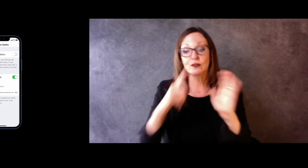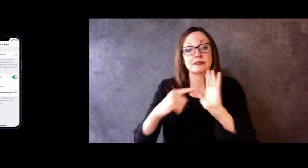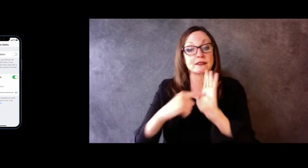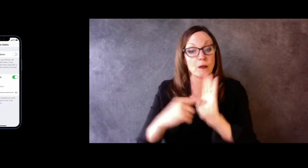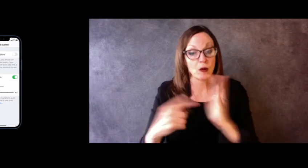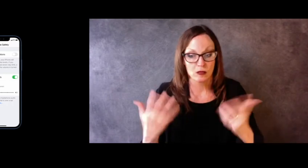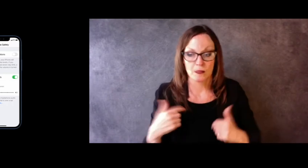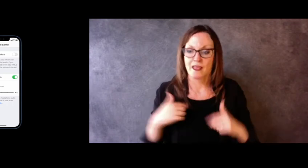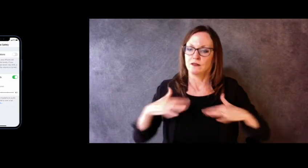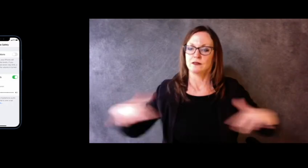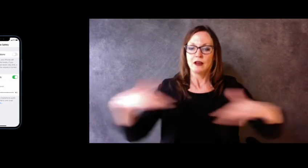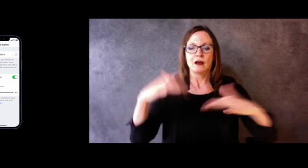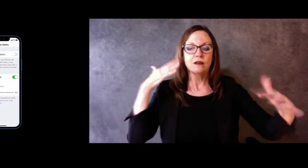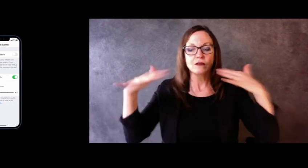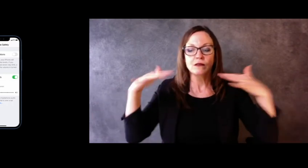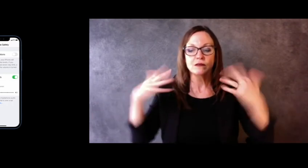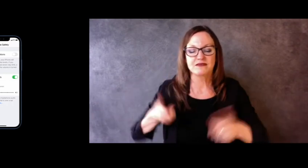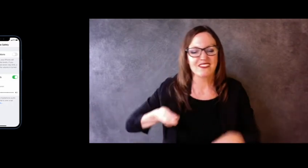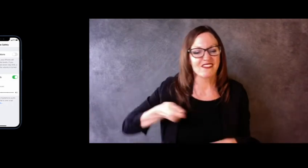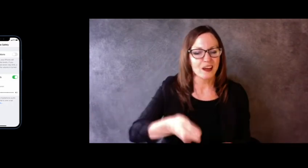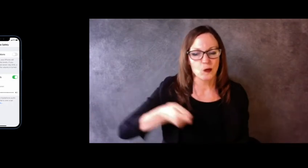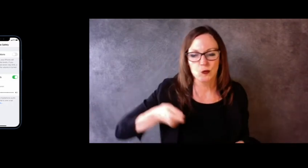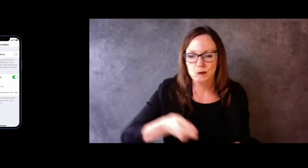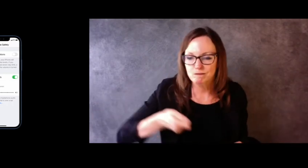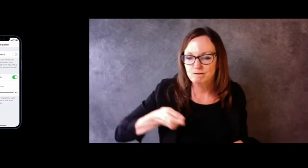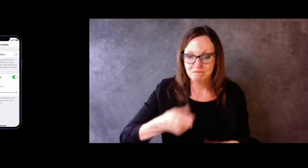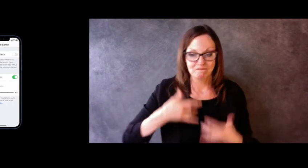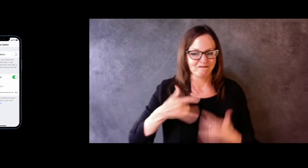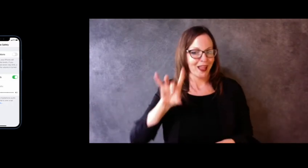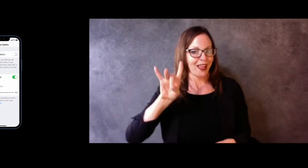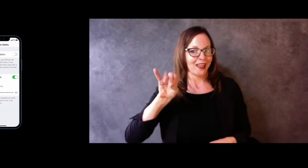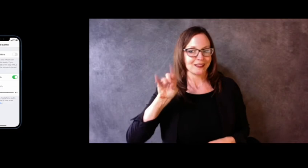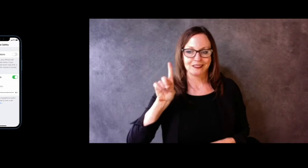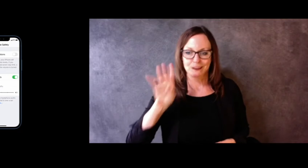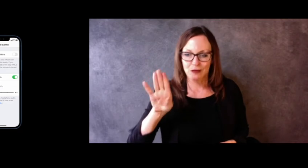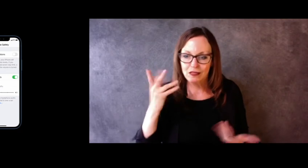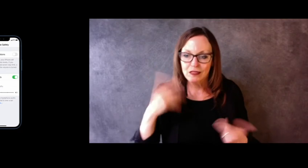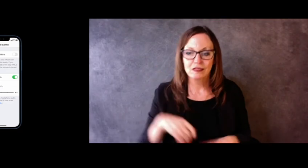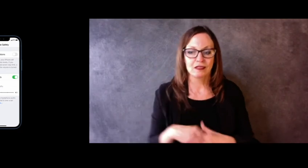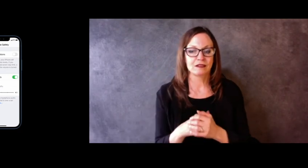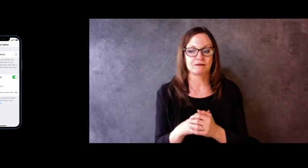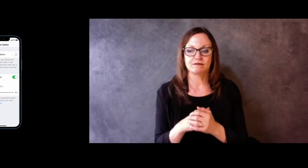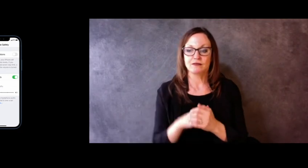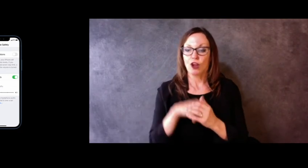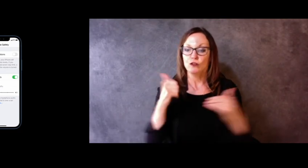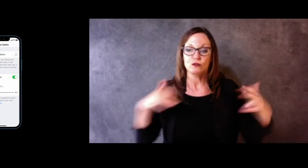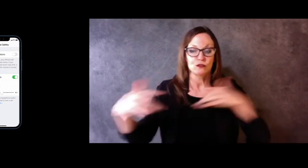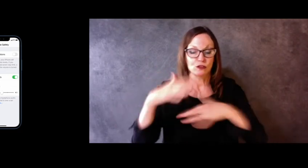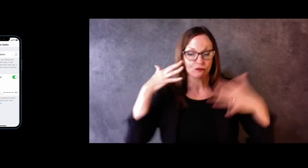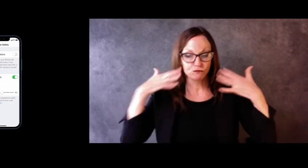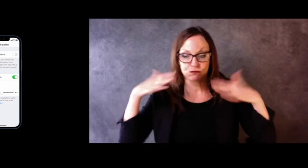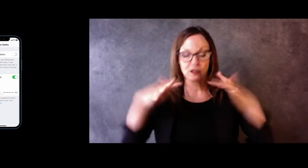as a vacuum cleaner. 80 decibels is as loud as a noisy restaurant. 85 decibels, as loud as heavy